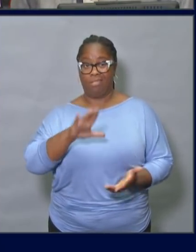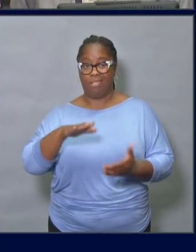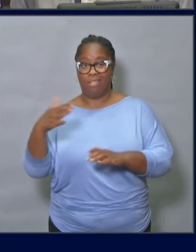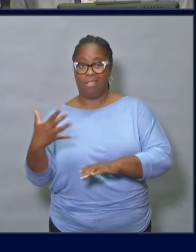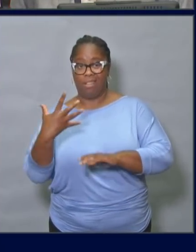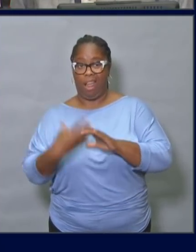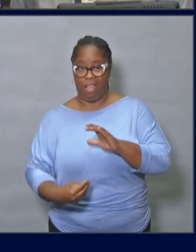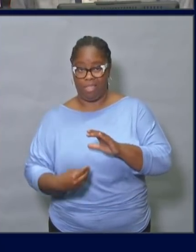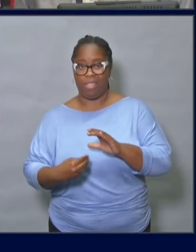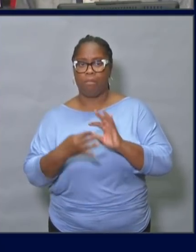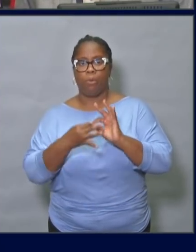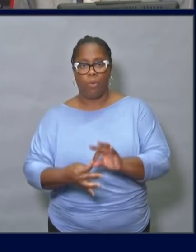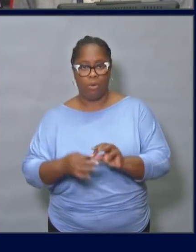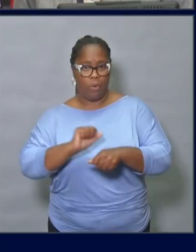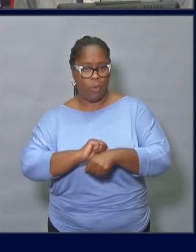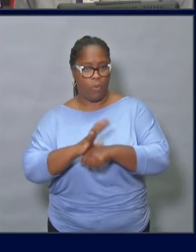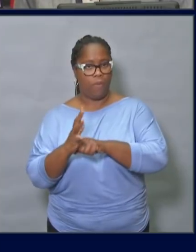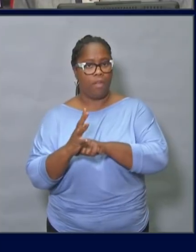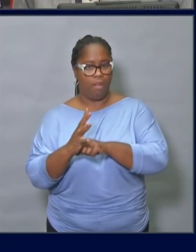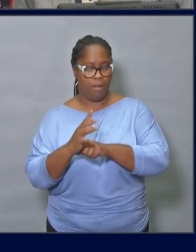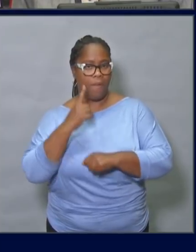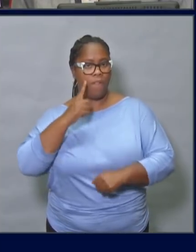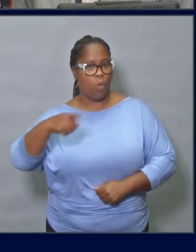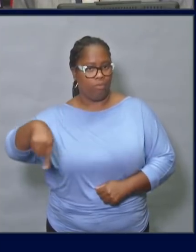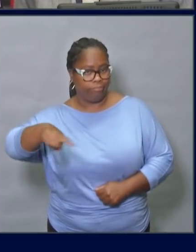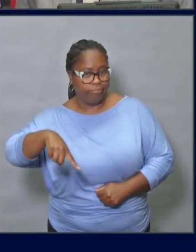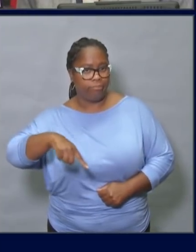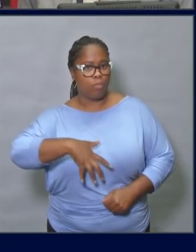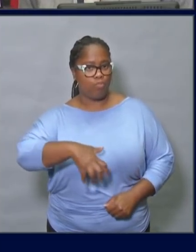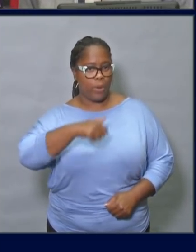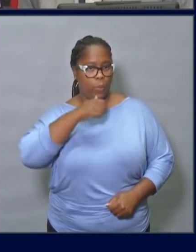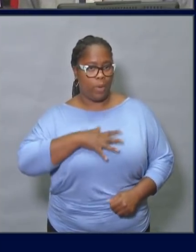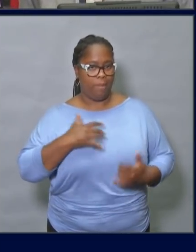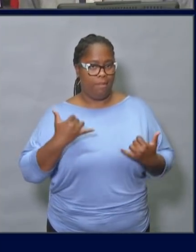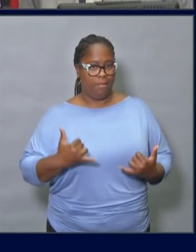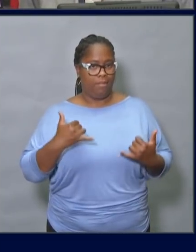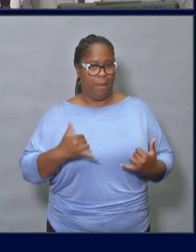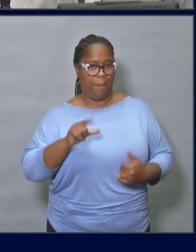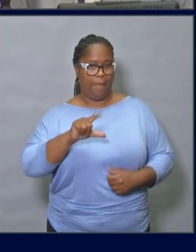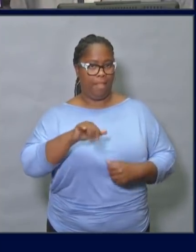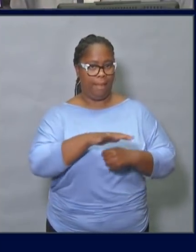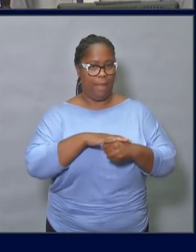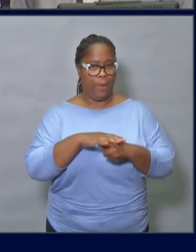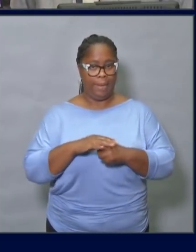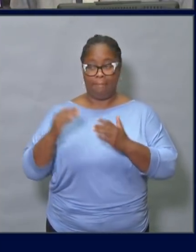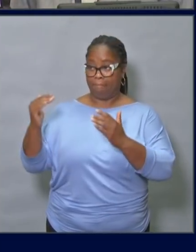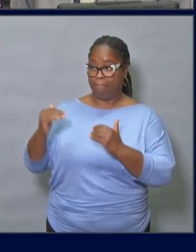among pregnant women in the county at this time. Next slide, please.